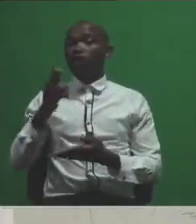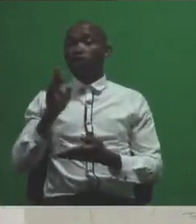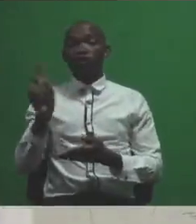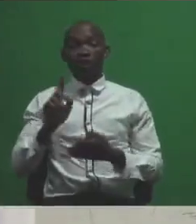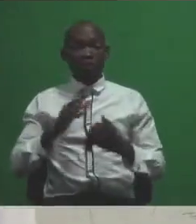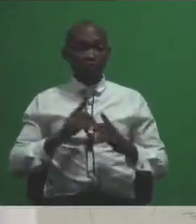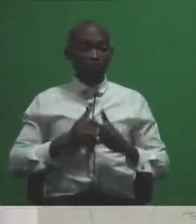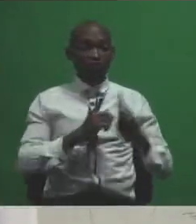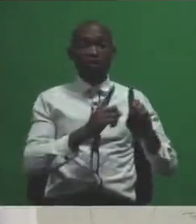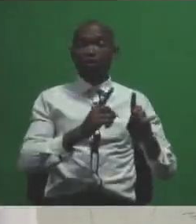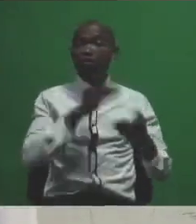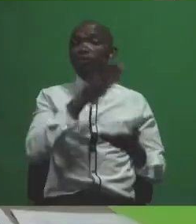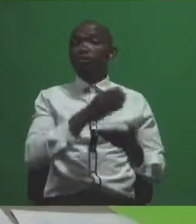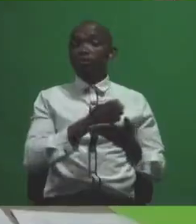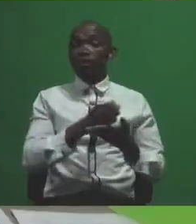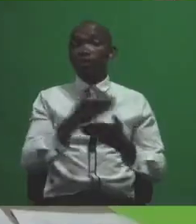From this picture,